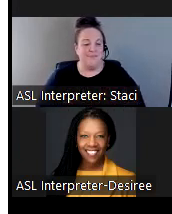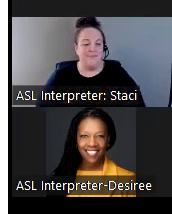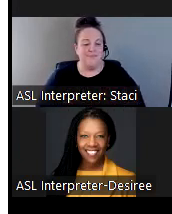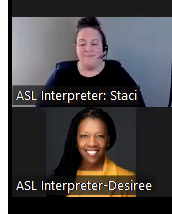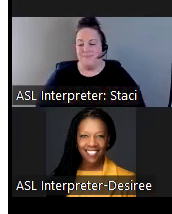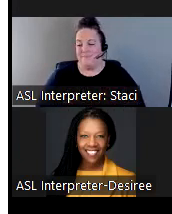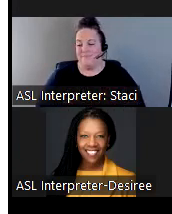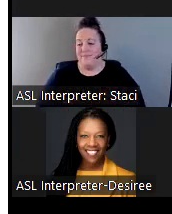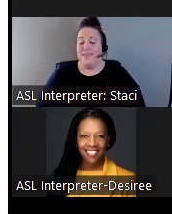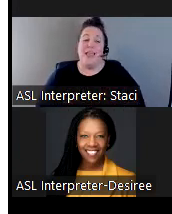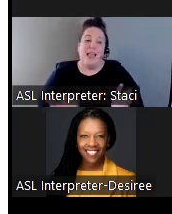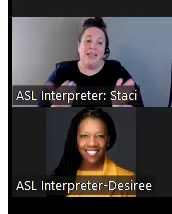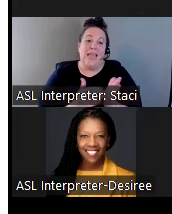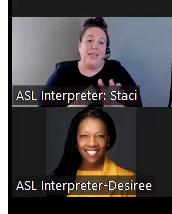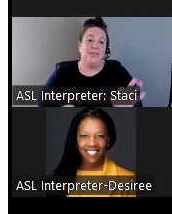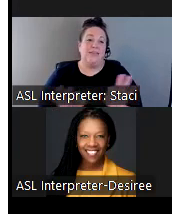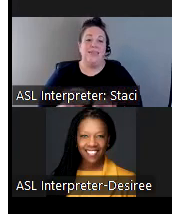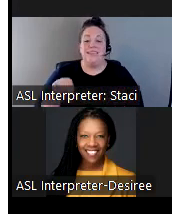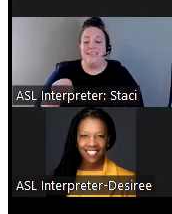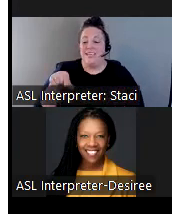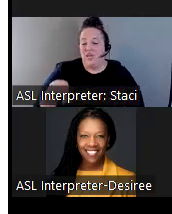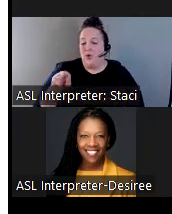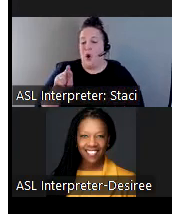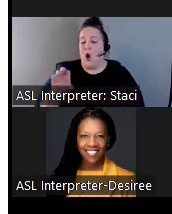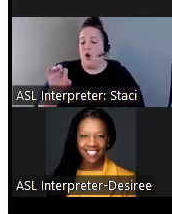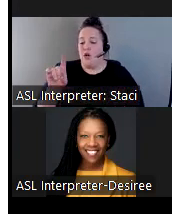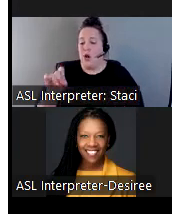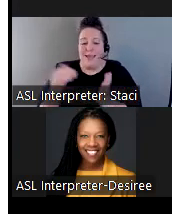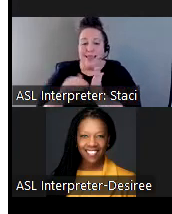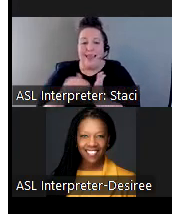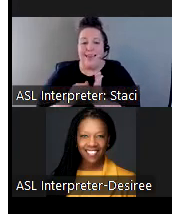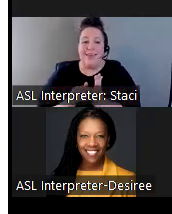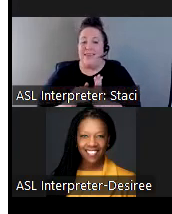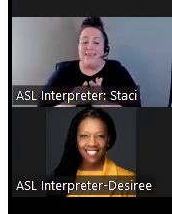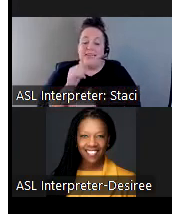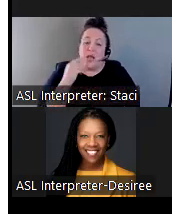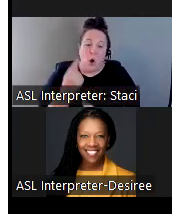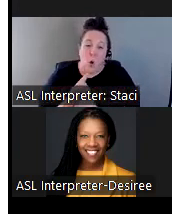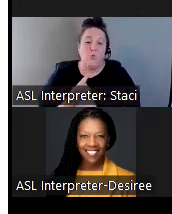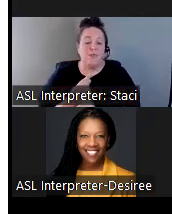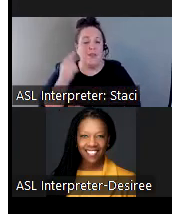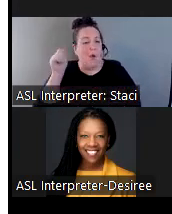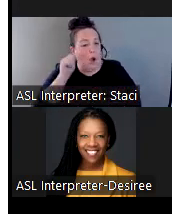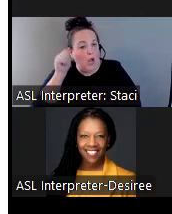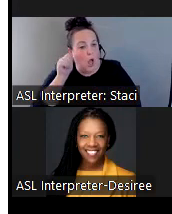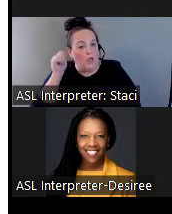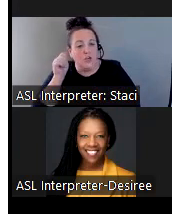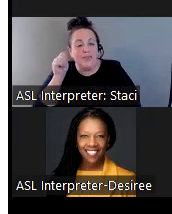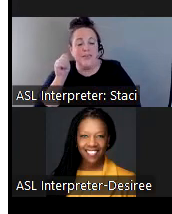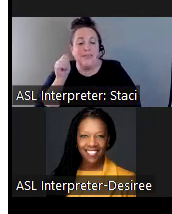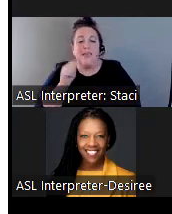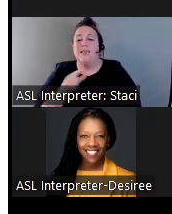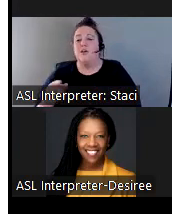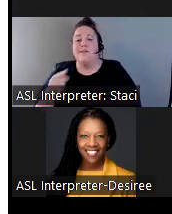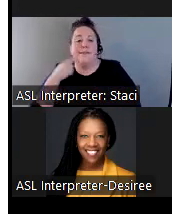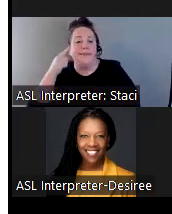Can't emphasize it enough. Here's the QR code again. Go to this website. It's not just for audiologists. There's a whole section for deaf